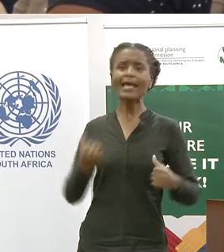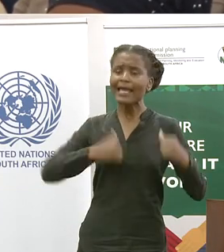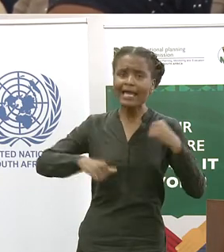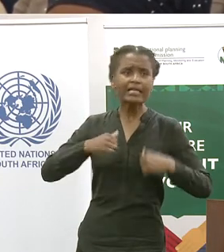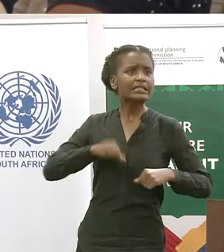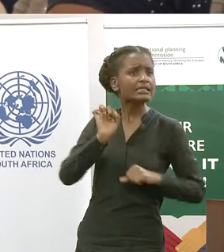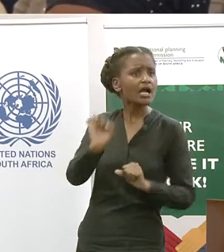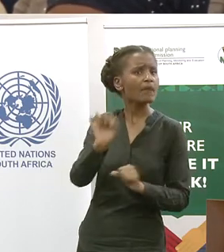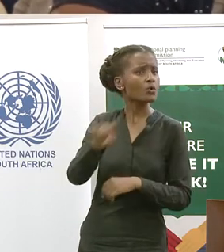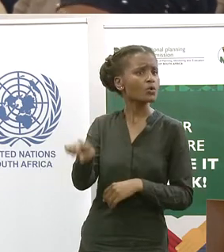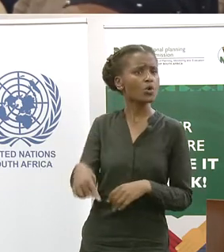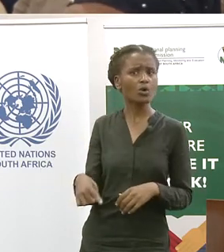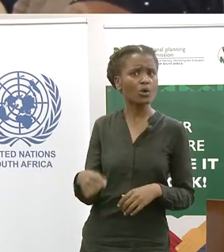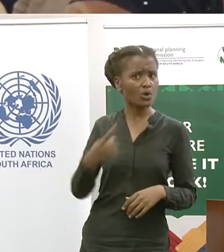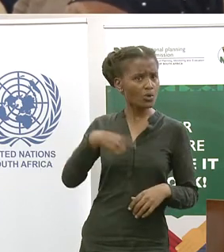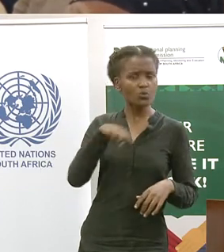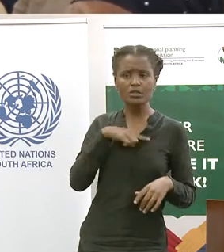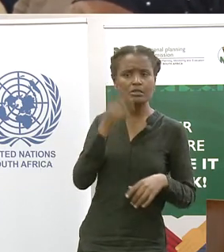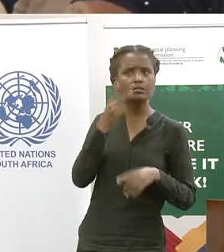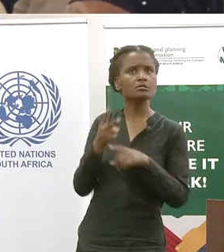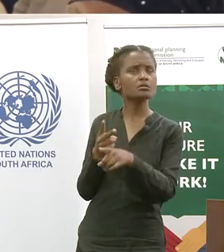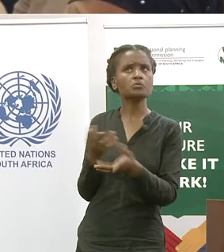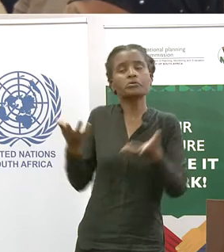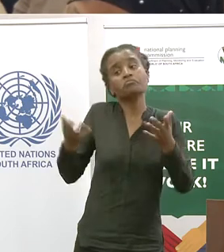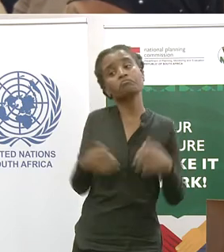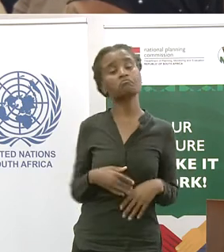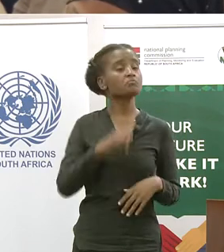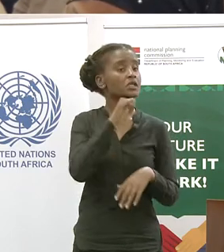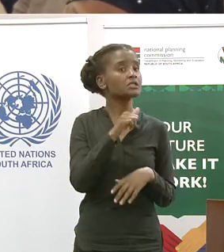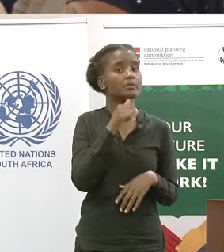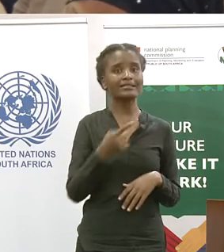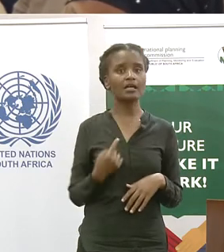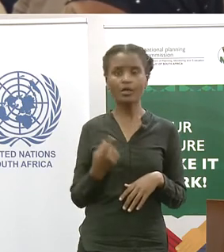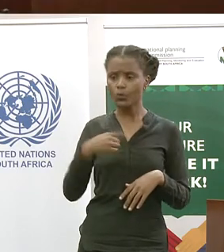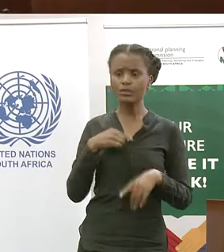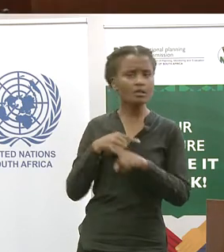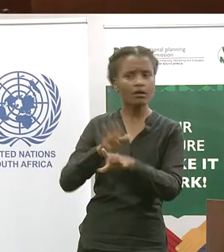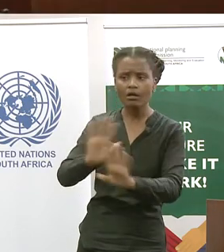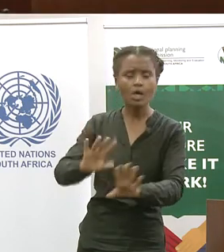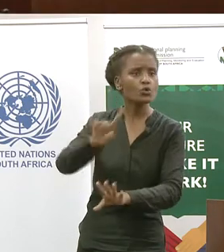then we don't hold them accountable.